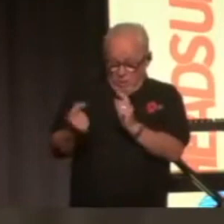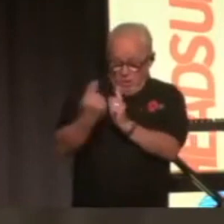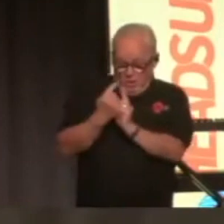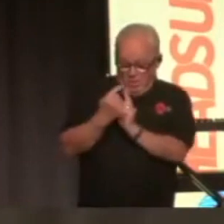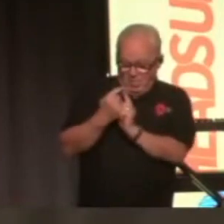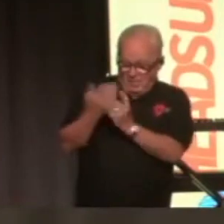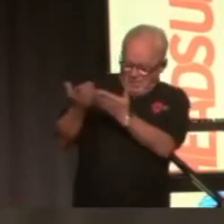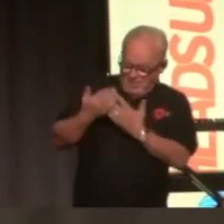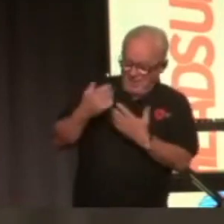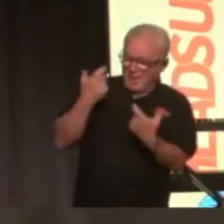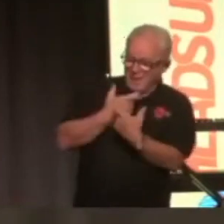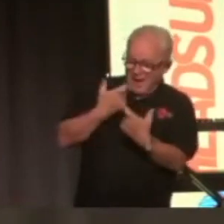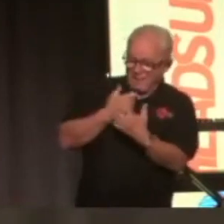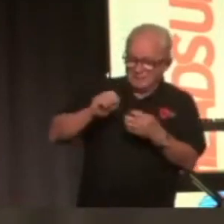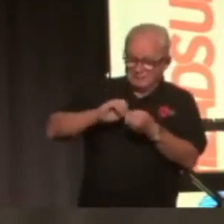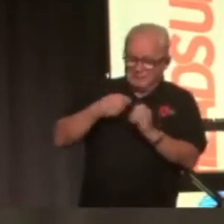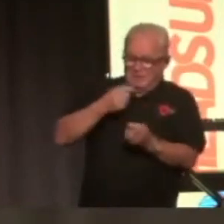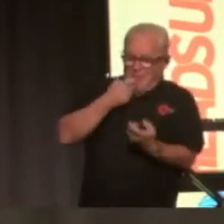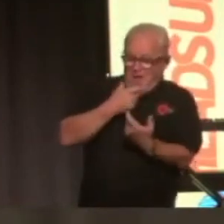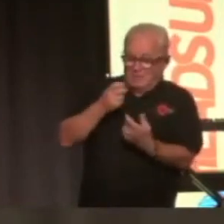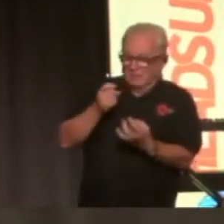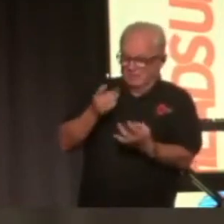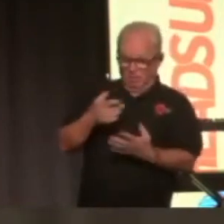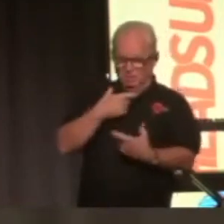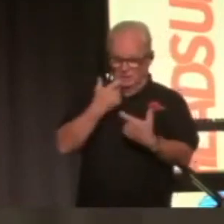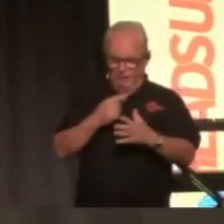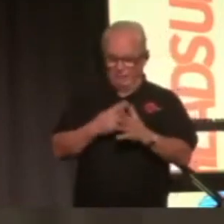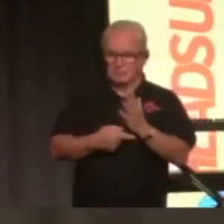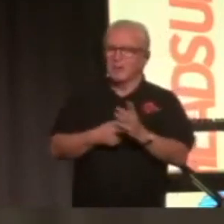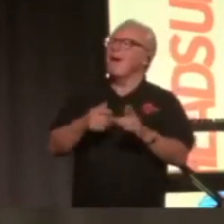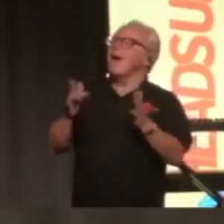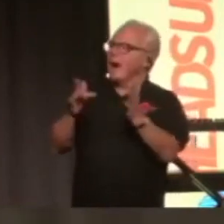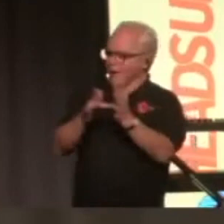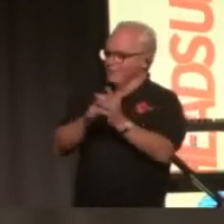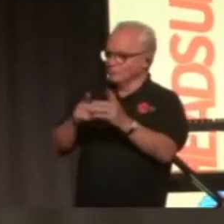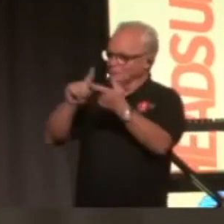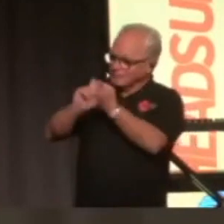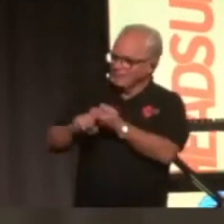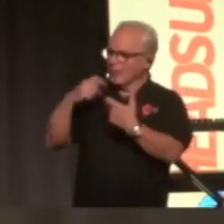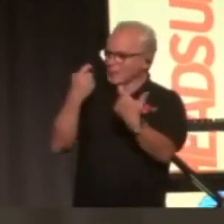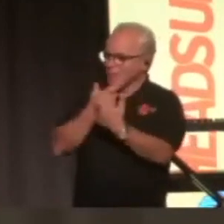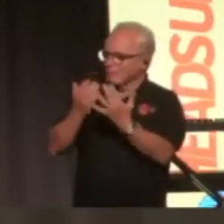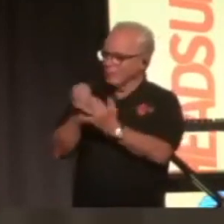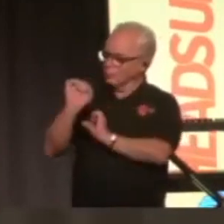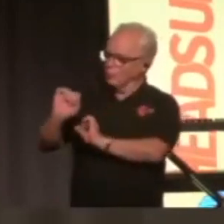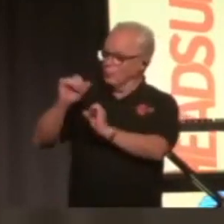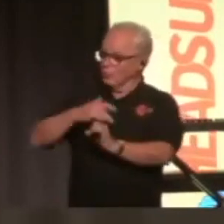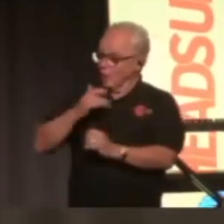we had nothing to laugh about, and so it's important to keep laughter in your life. And of course this definitely